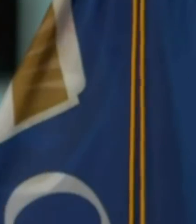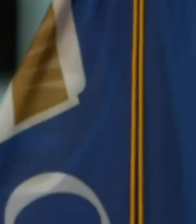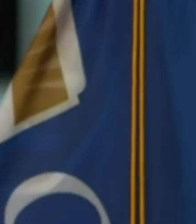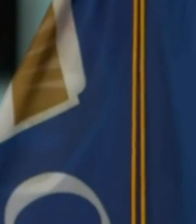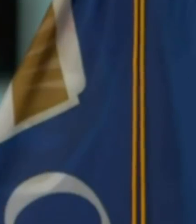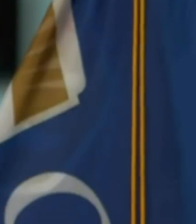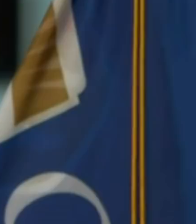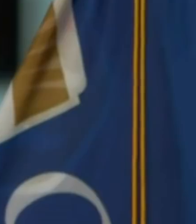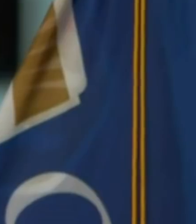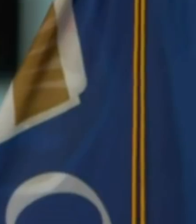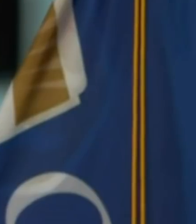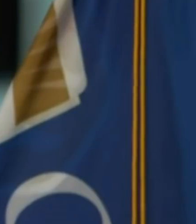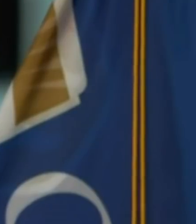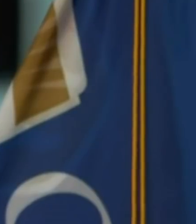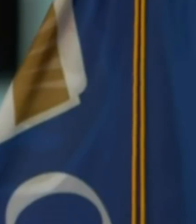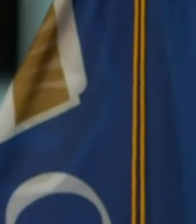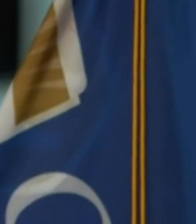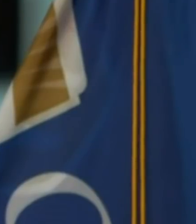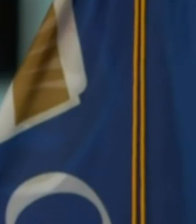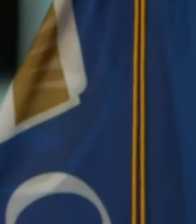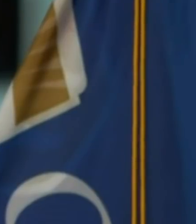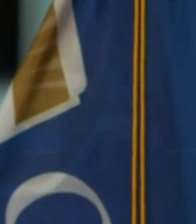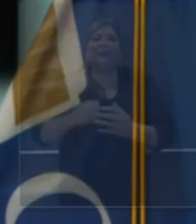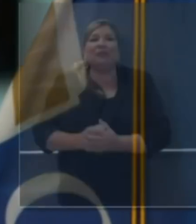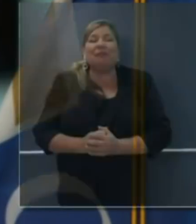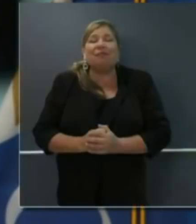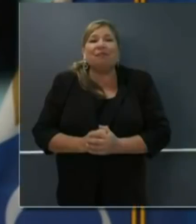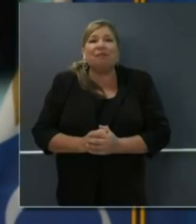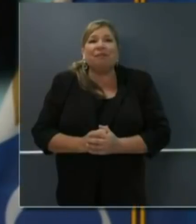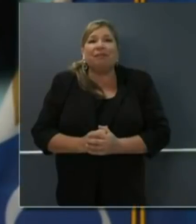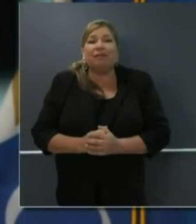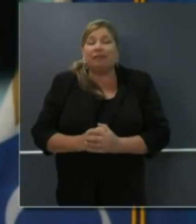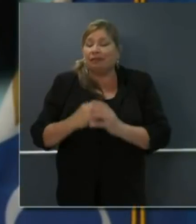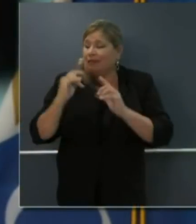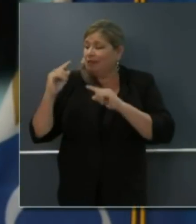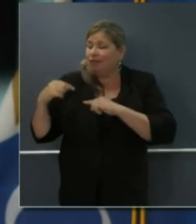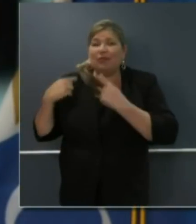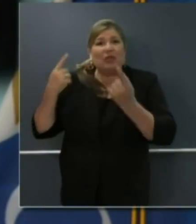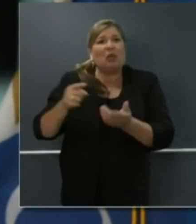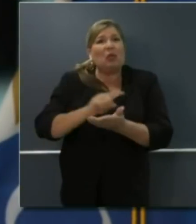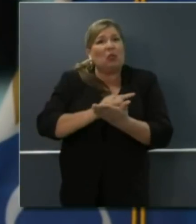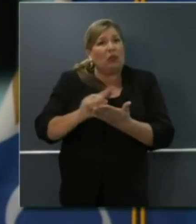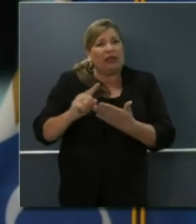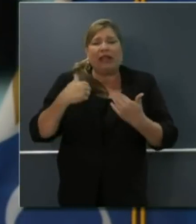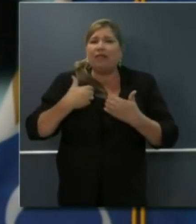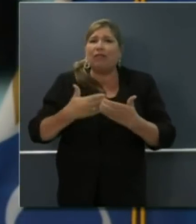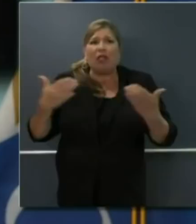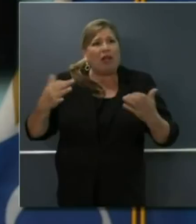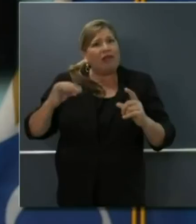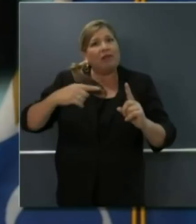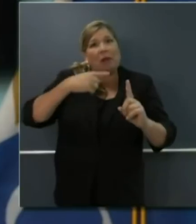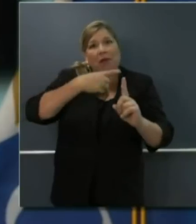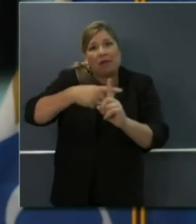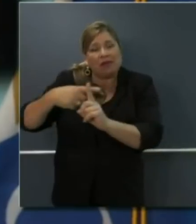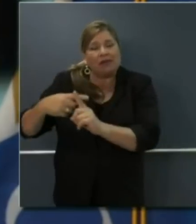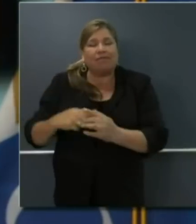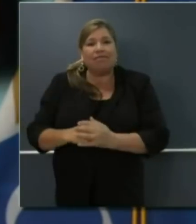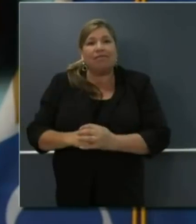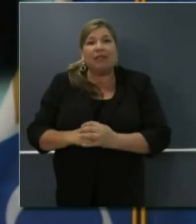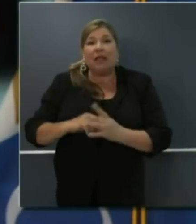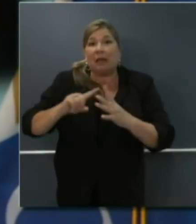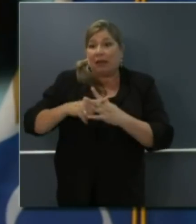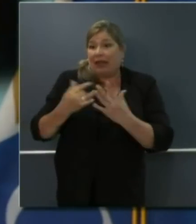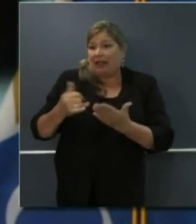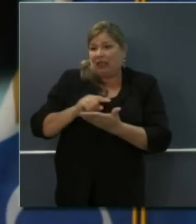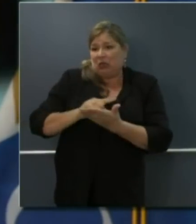Well, good afternoon, everybody. This has been a week with some optimism. In the beginning of this week, we laid